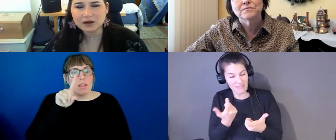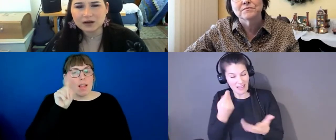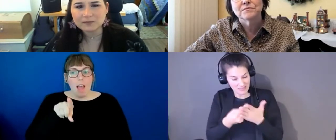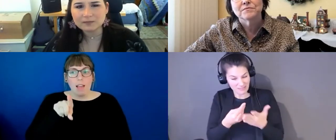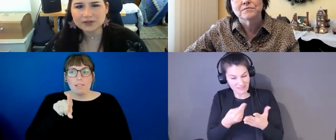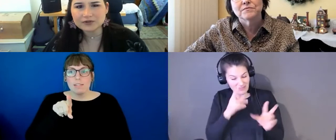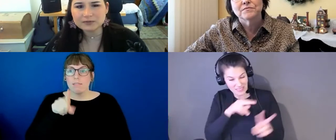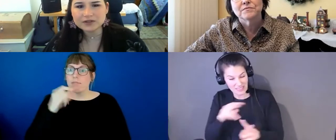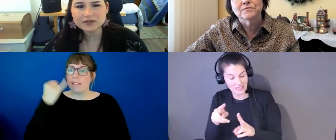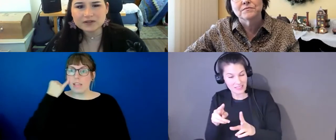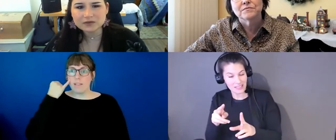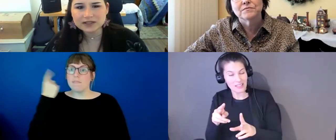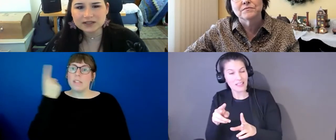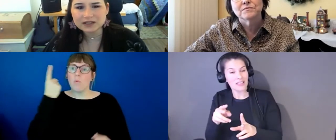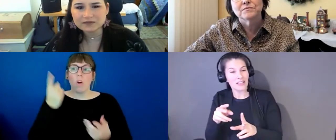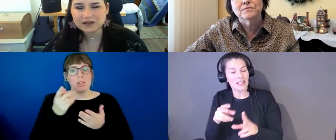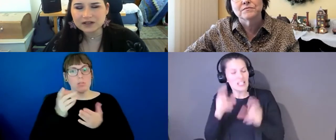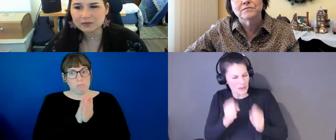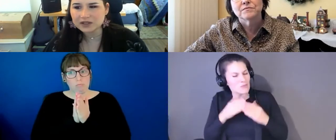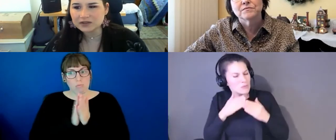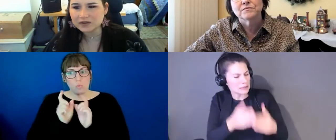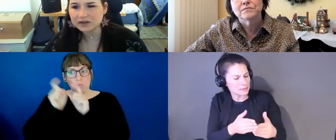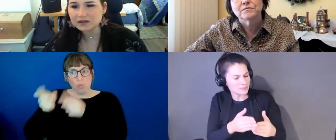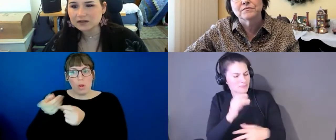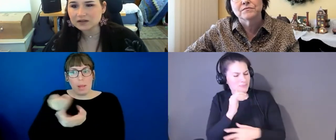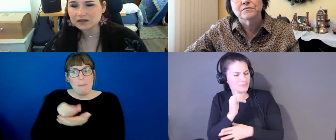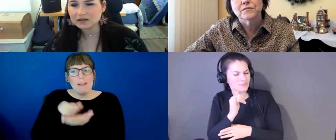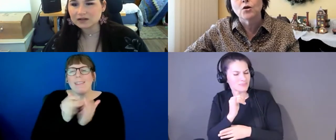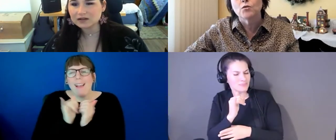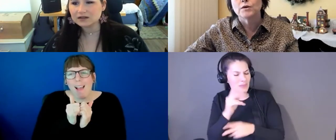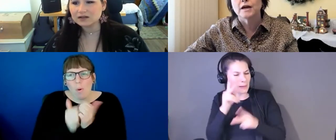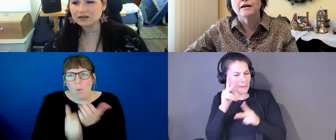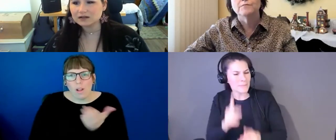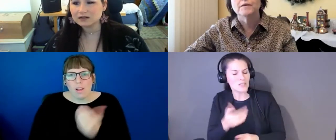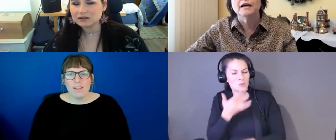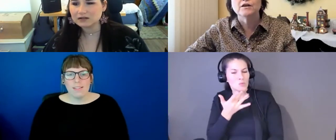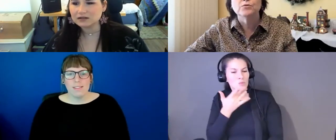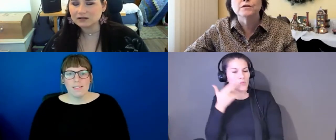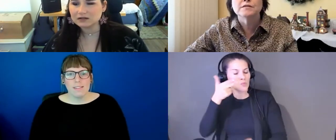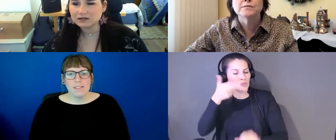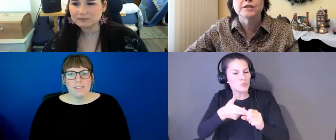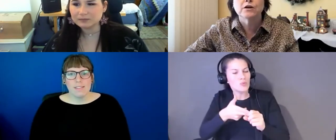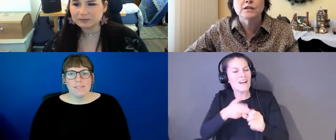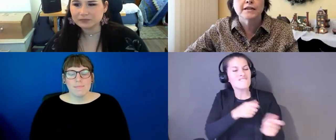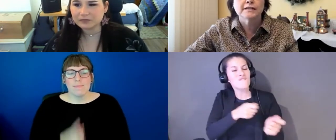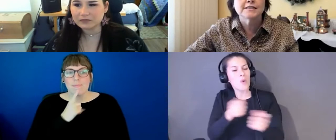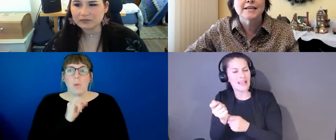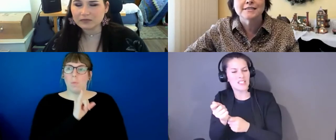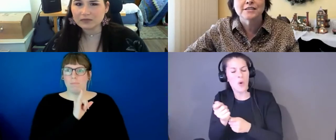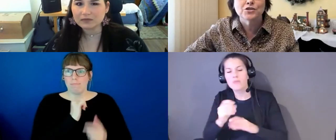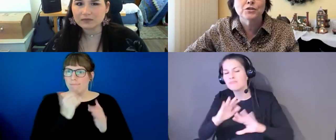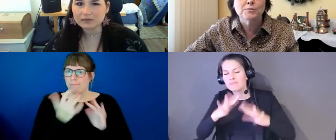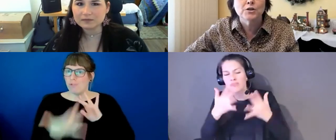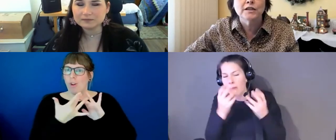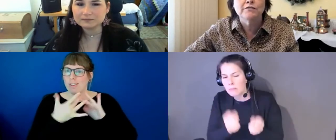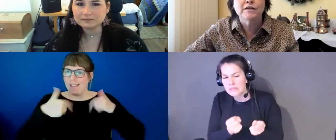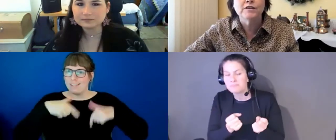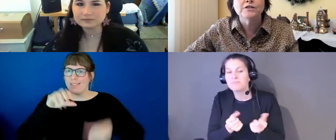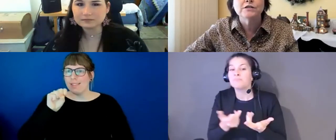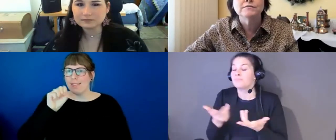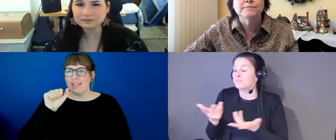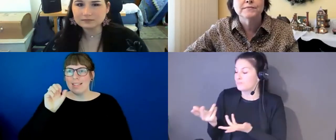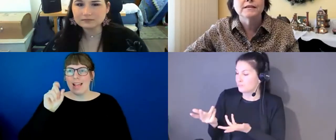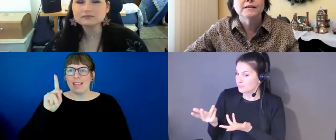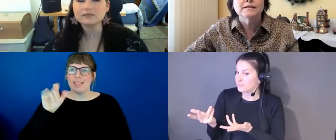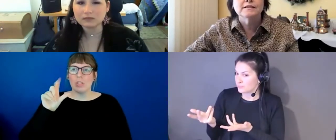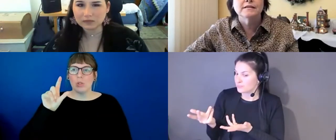to contribute to the Tori Slade Fund, how would they do that? You would simply contact the Saskatoon Community